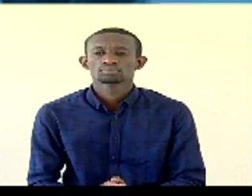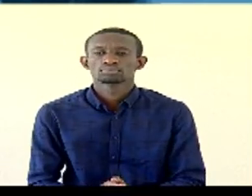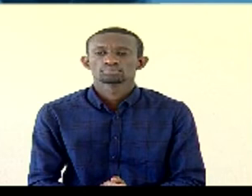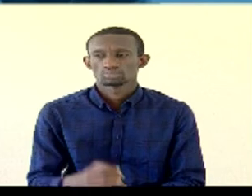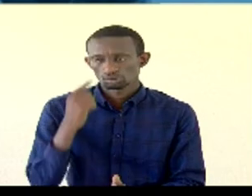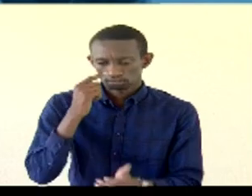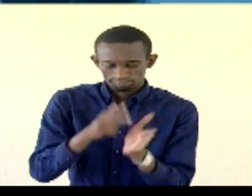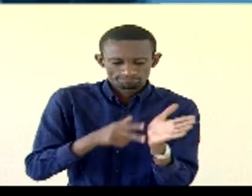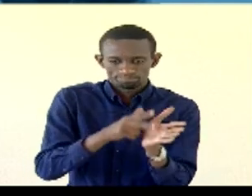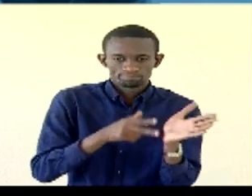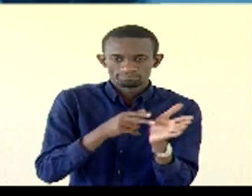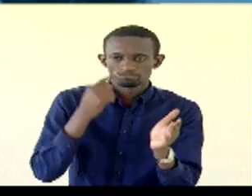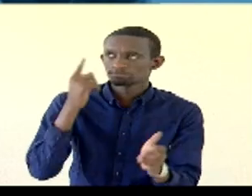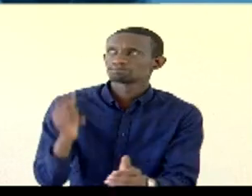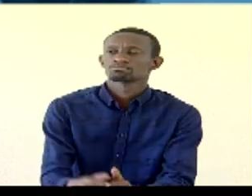watch.